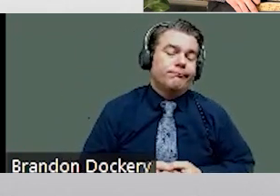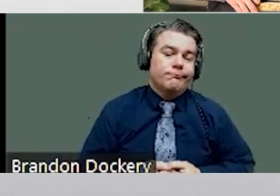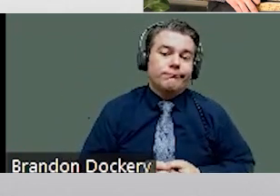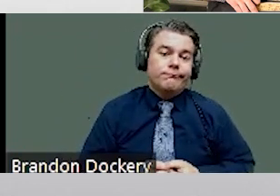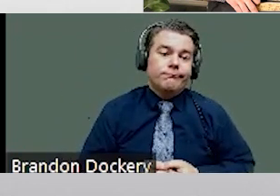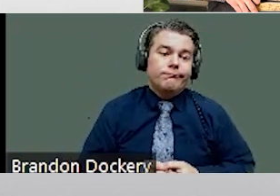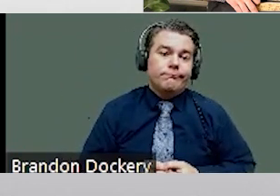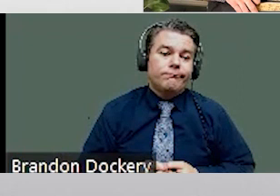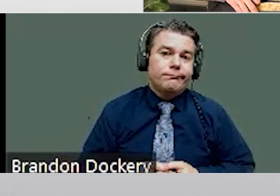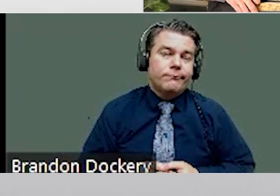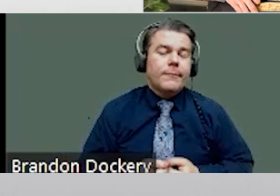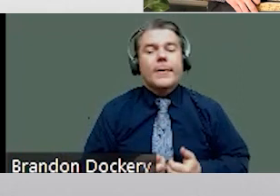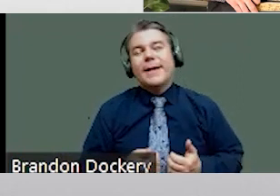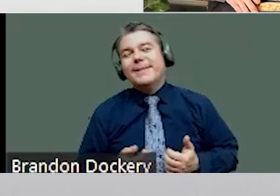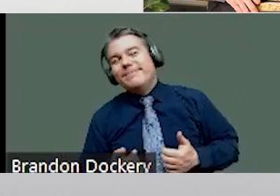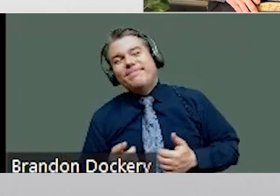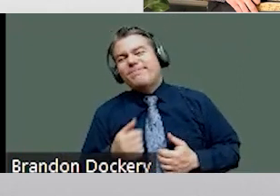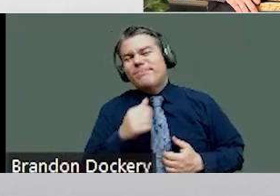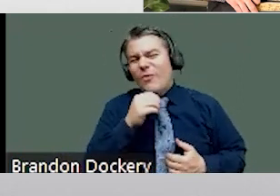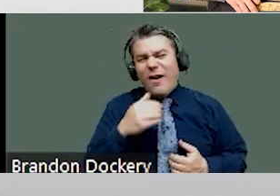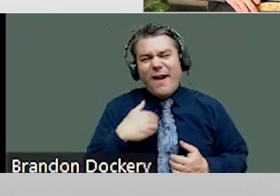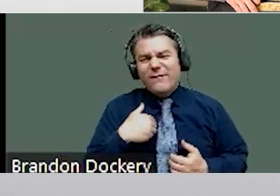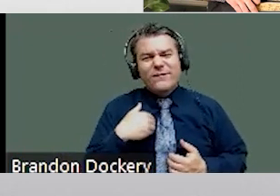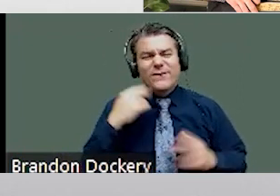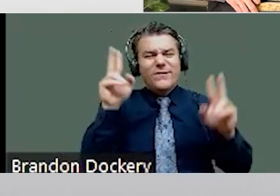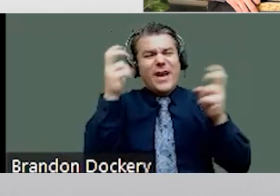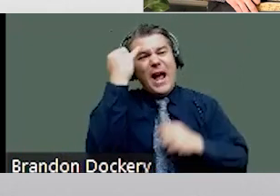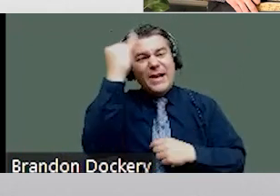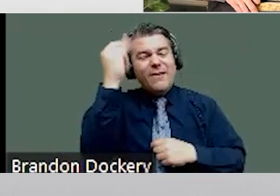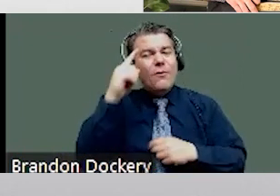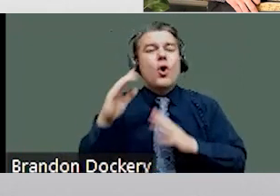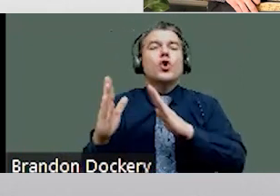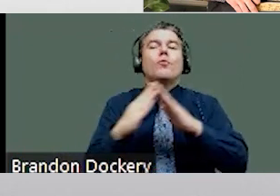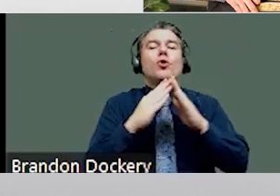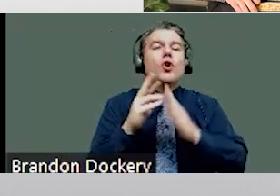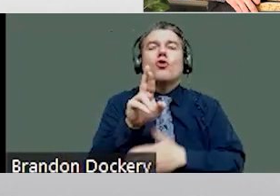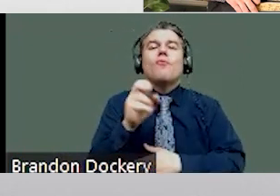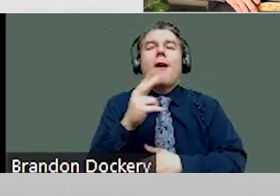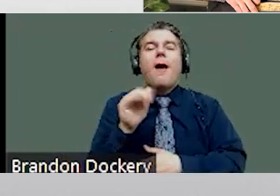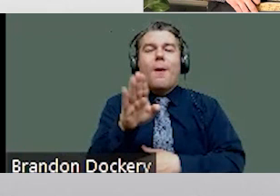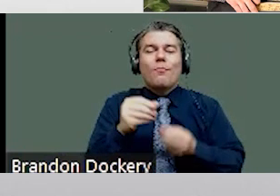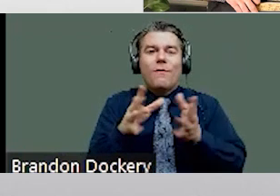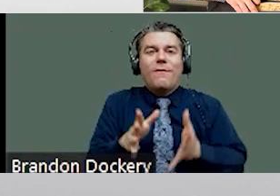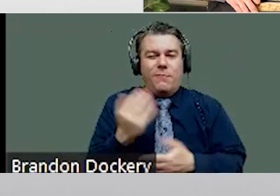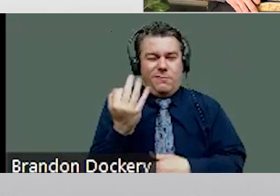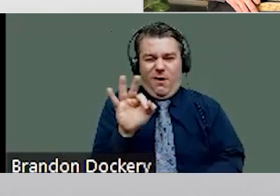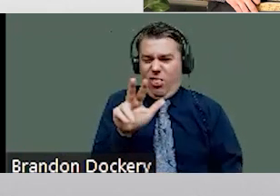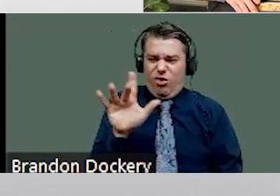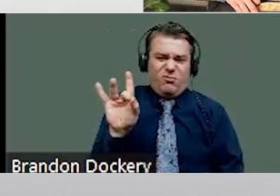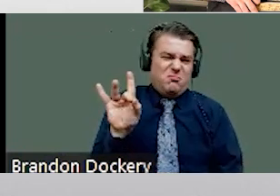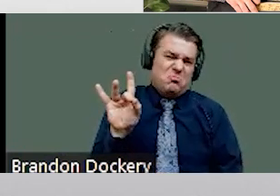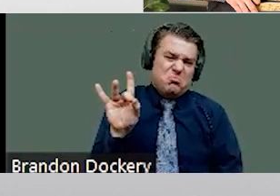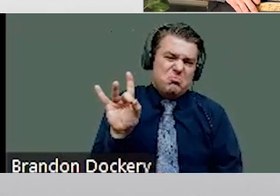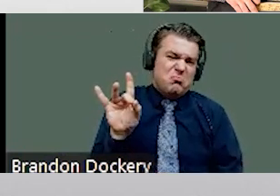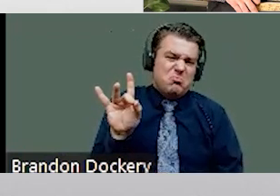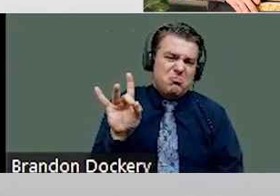Now, we didn't even have the idea of a community rehabilitation provider in 1938.